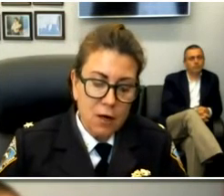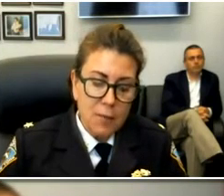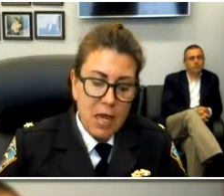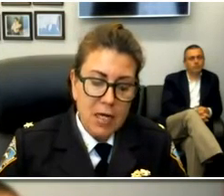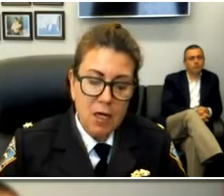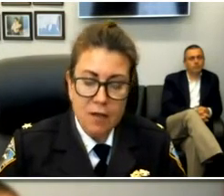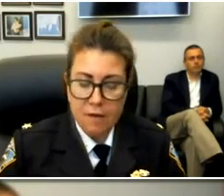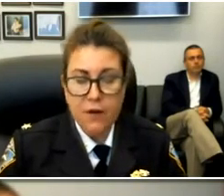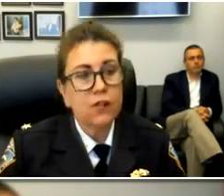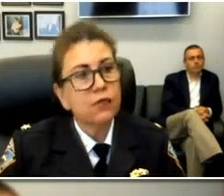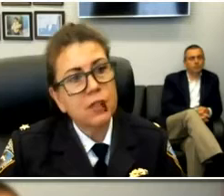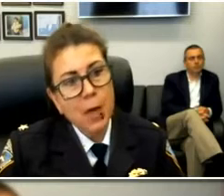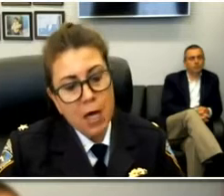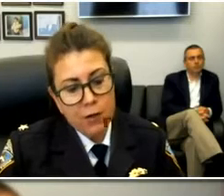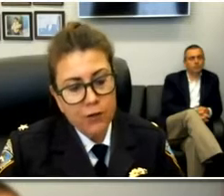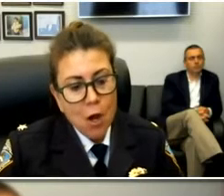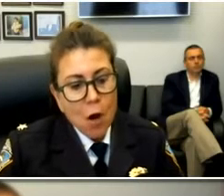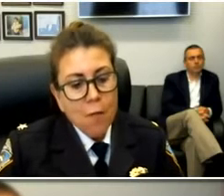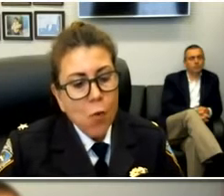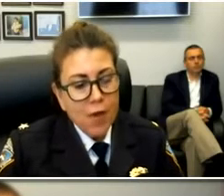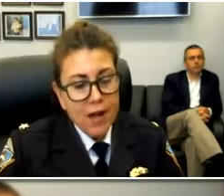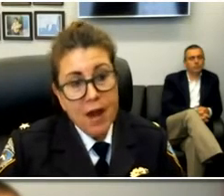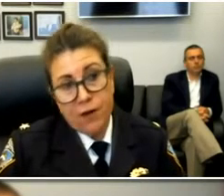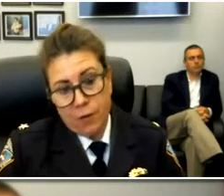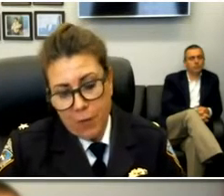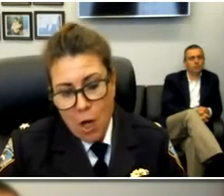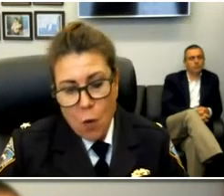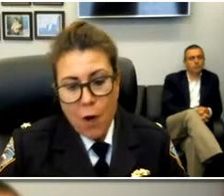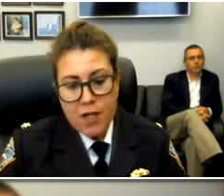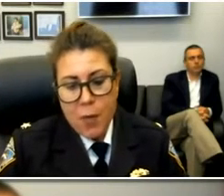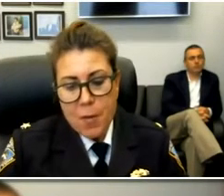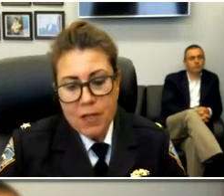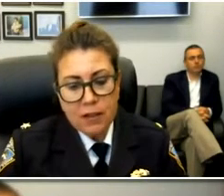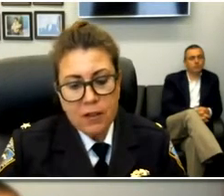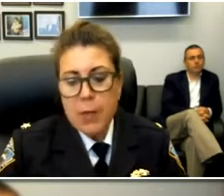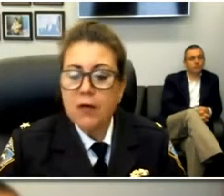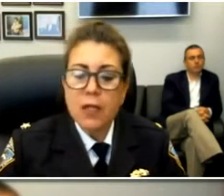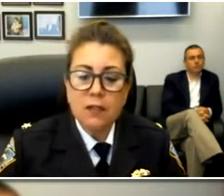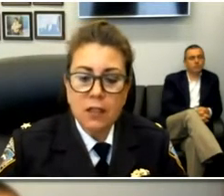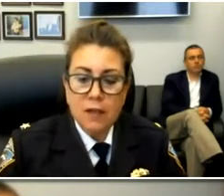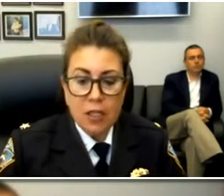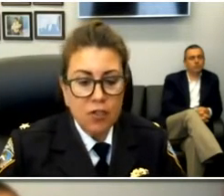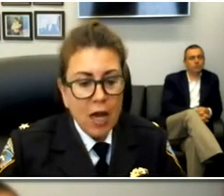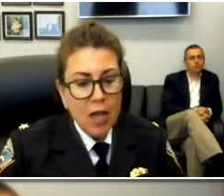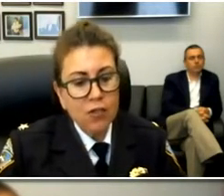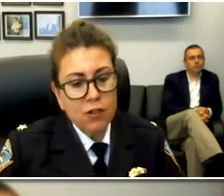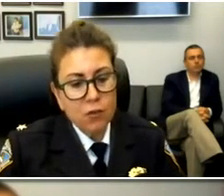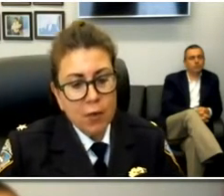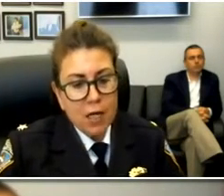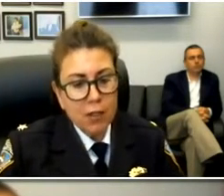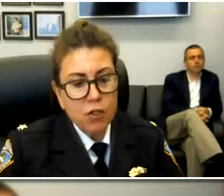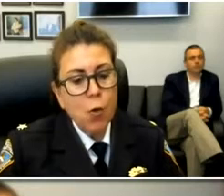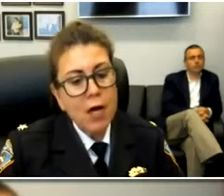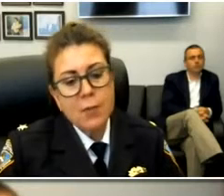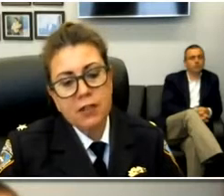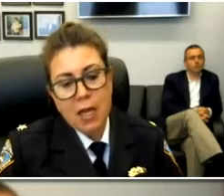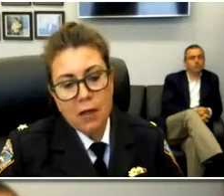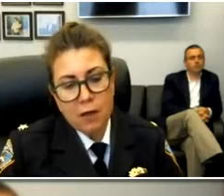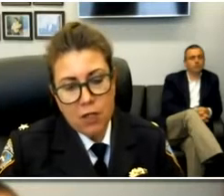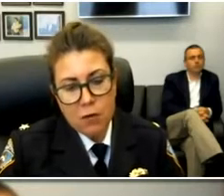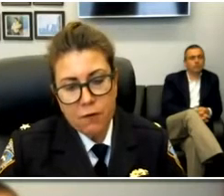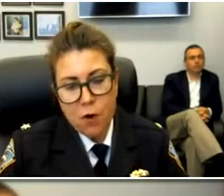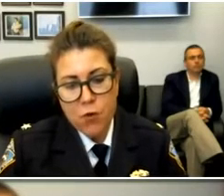4,000 members of the service having tested positive for the virus and tragically 37 members having succumbed thus